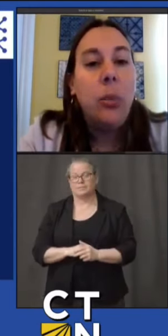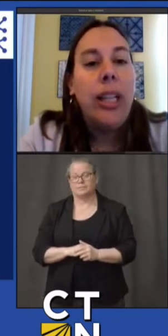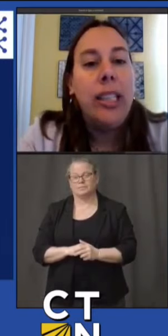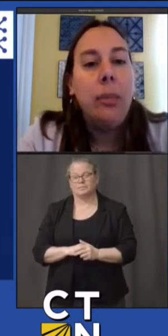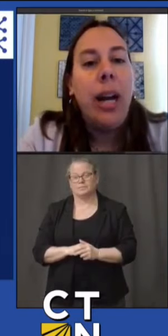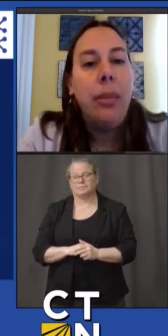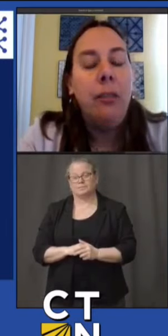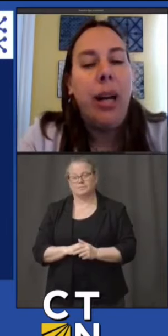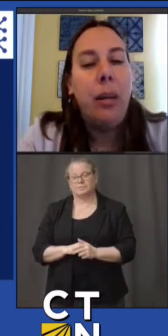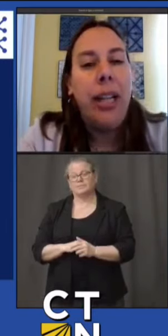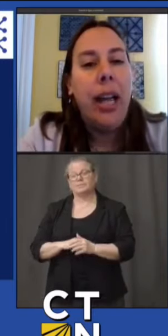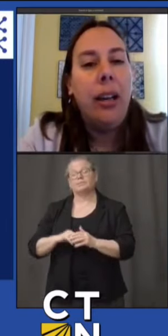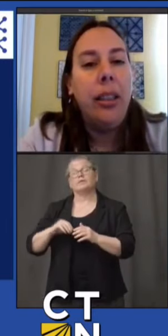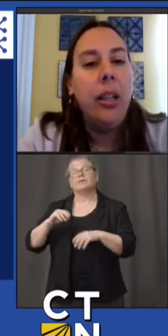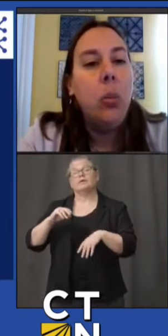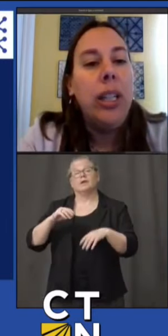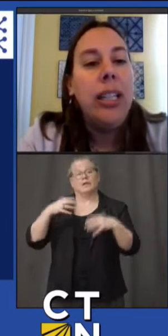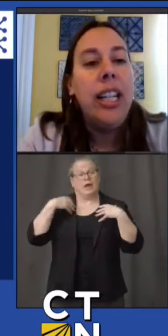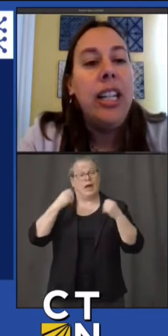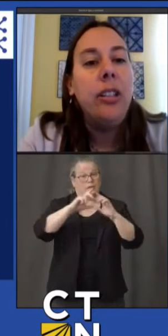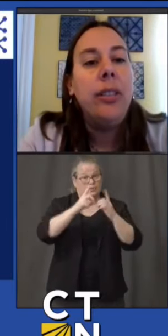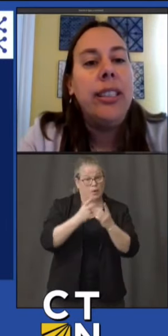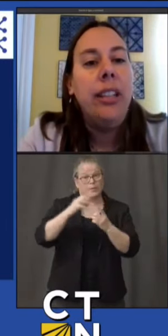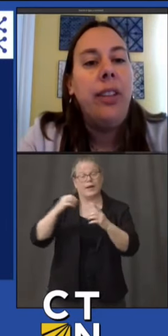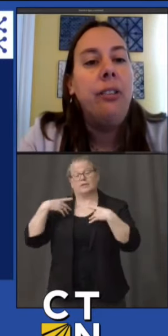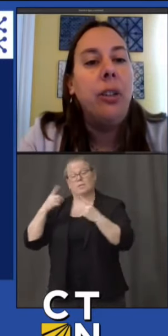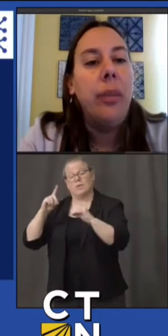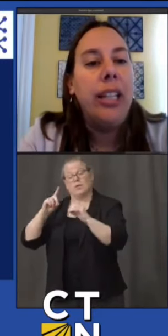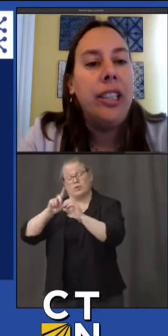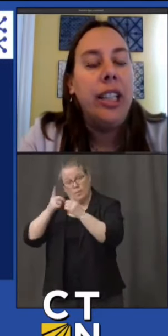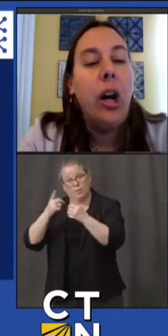well as the Department of Public Health, will continue to receive